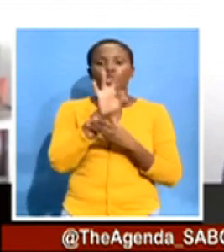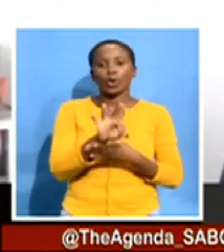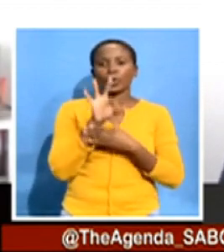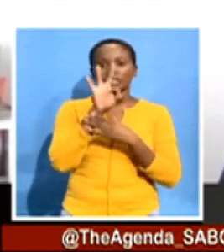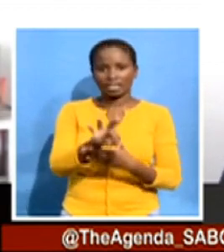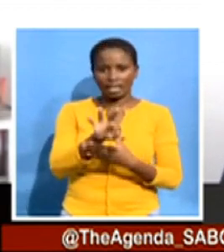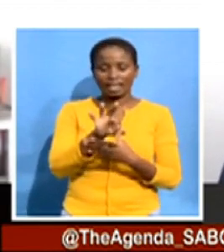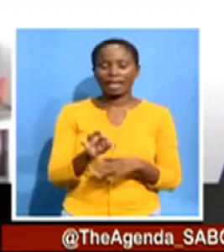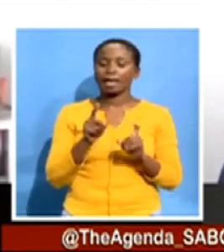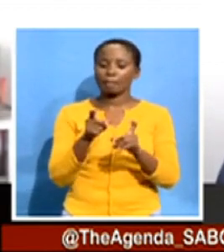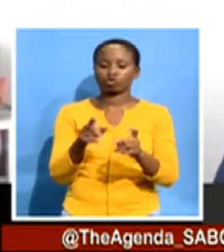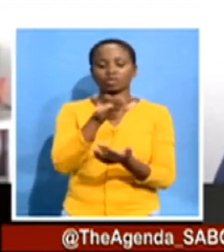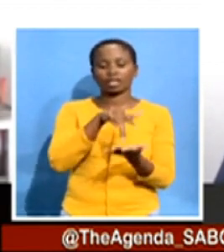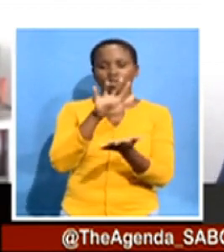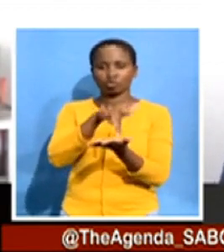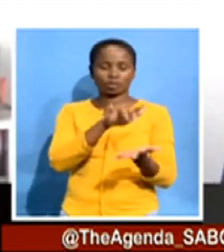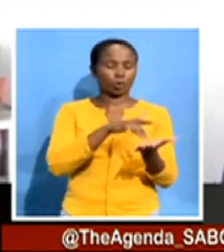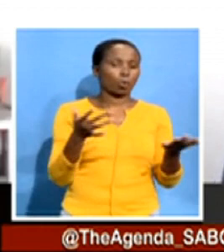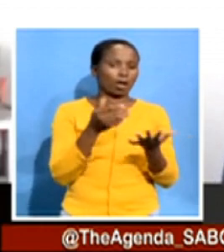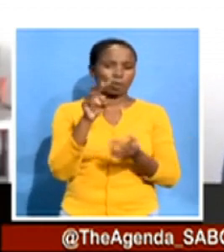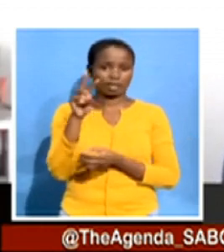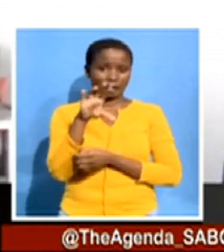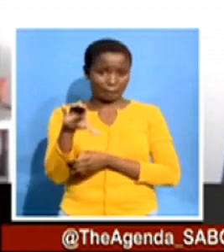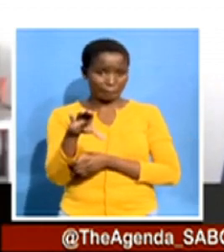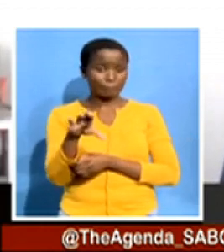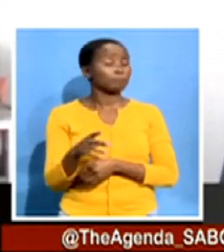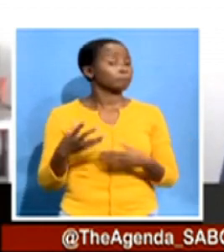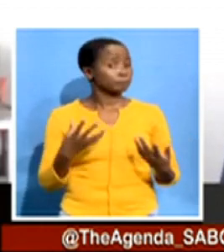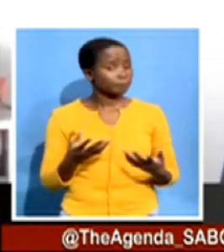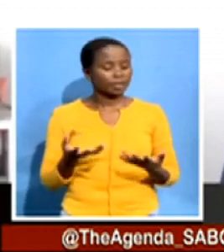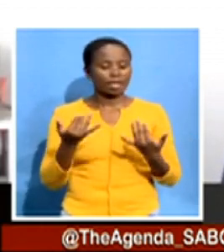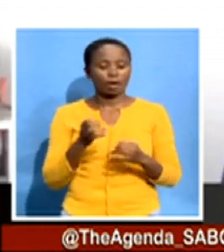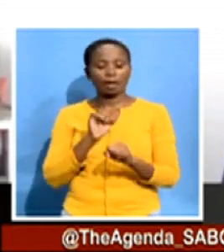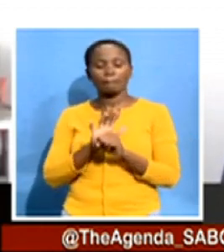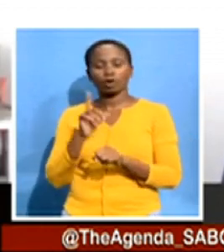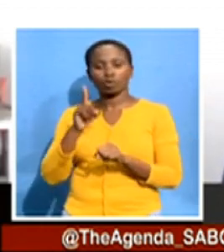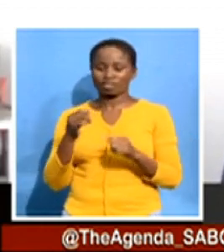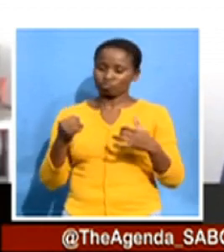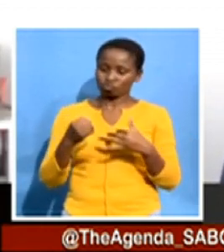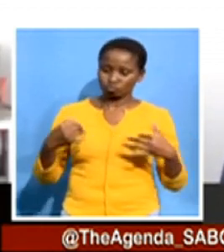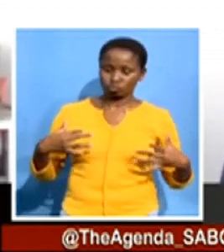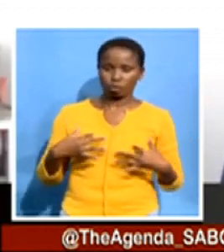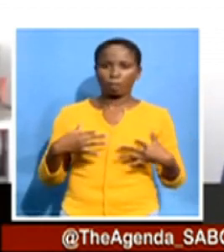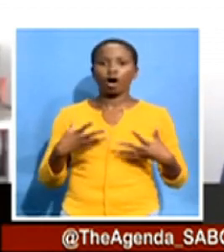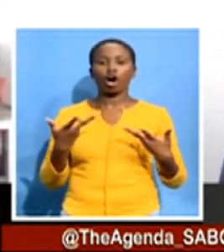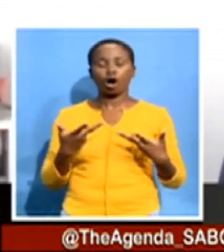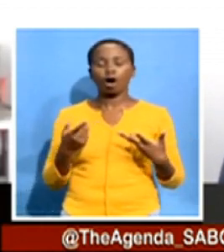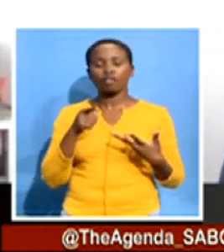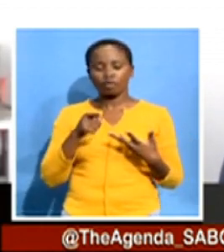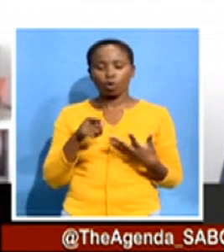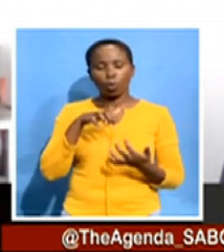Cape. Therefore, the impact of the trauma cases over the Easter weekend on the beds